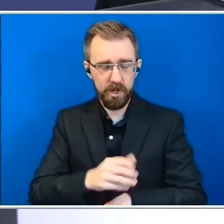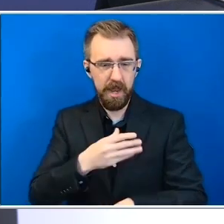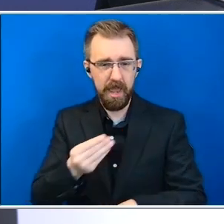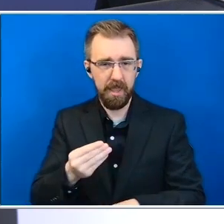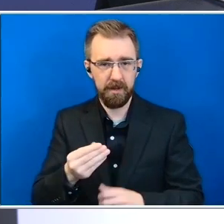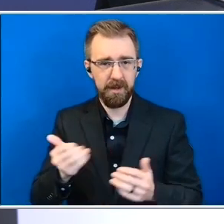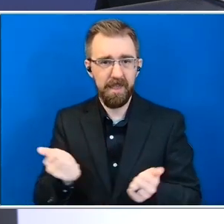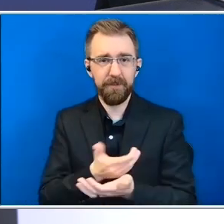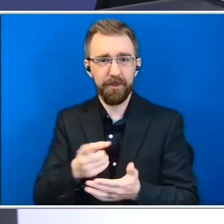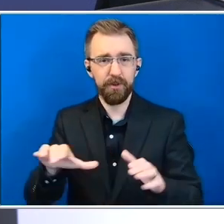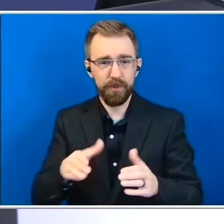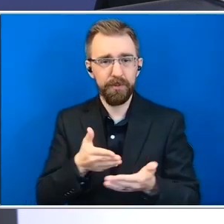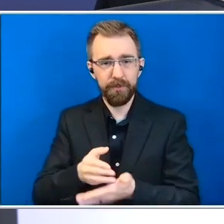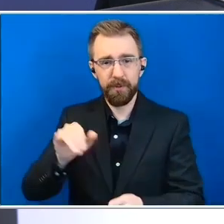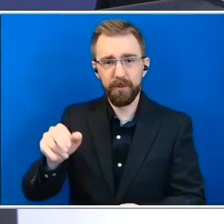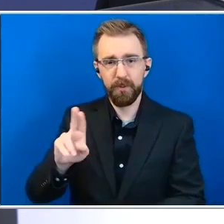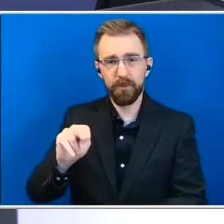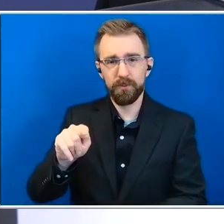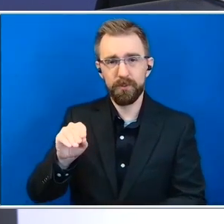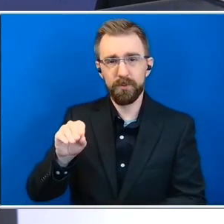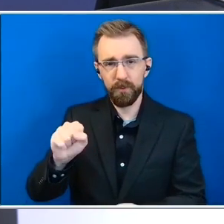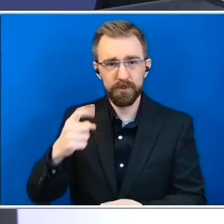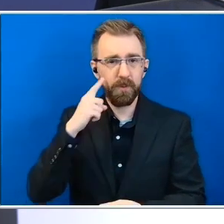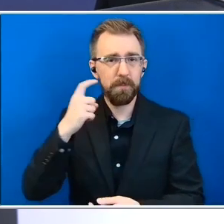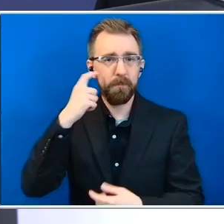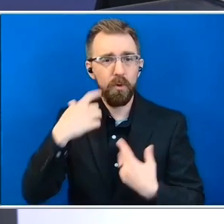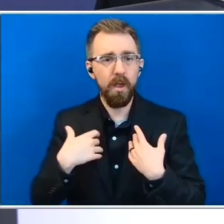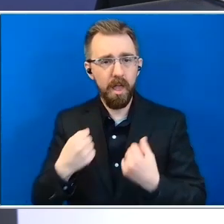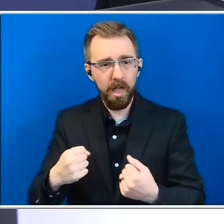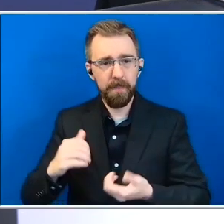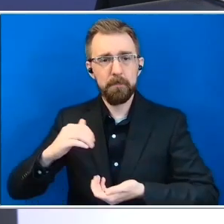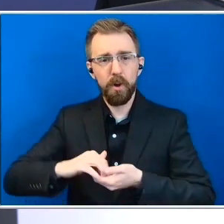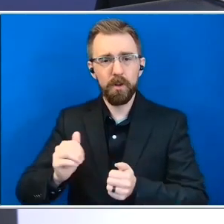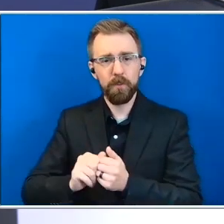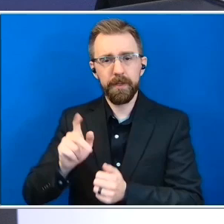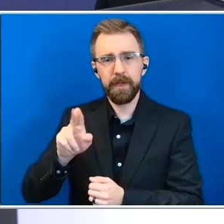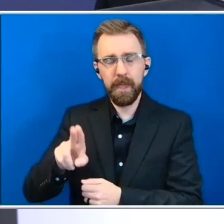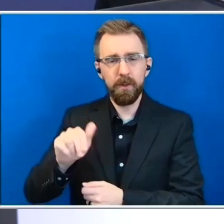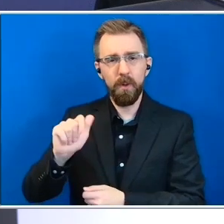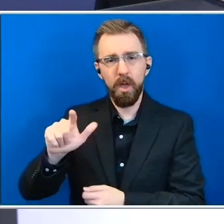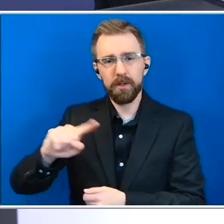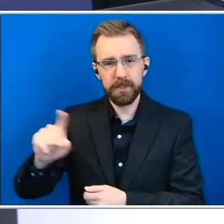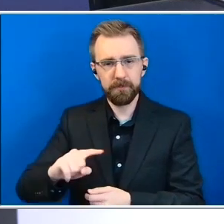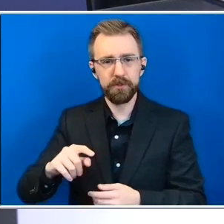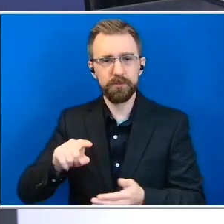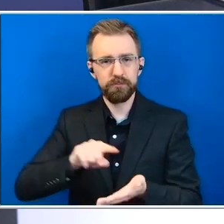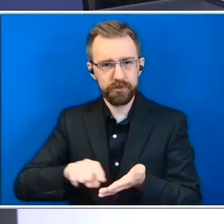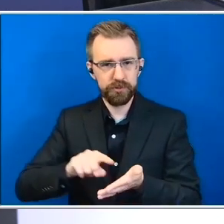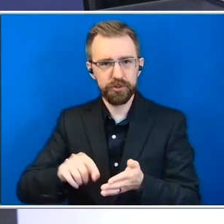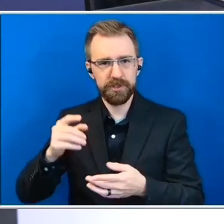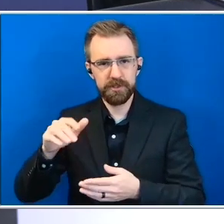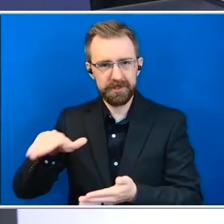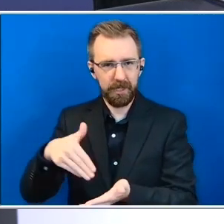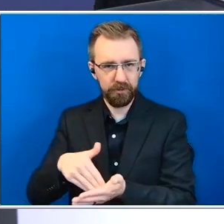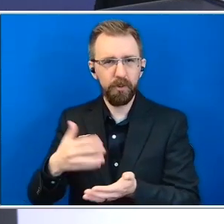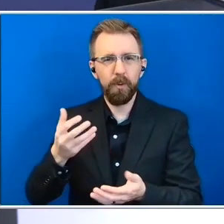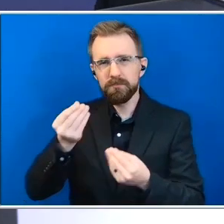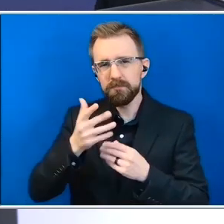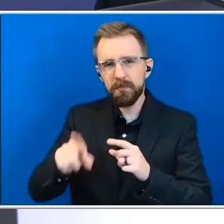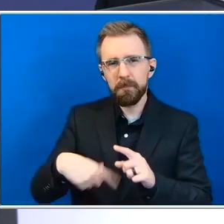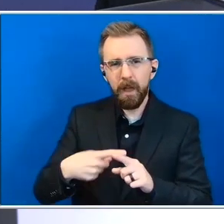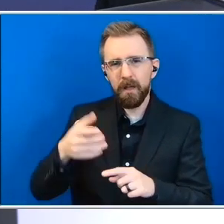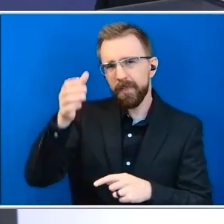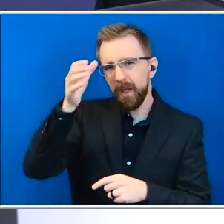for brain health in partnership with the KU Alzheimer's Disease Research Center. So tell us a little bit about the concept of how